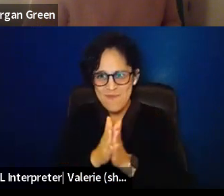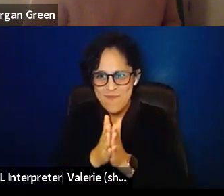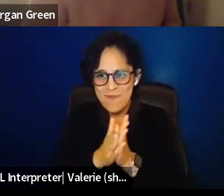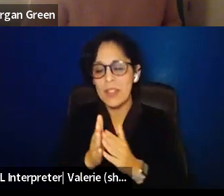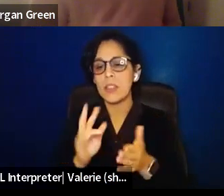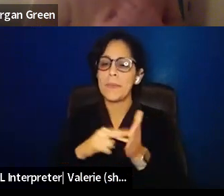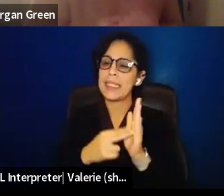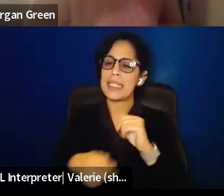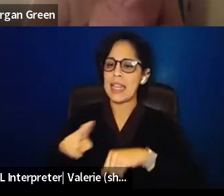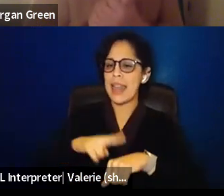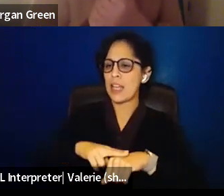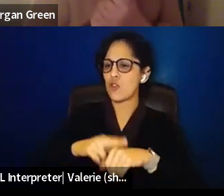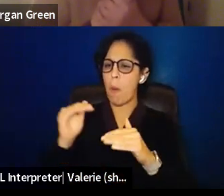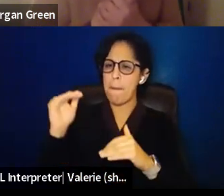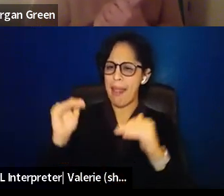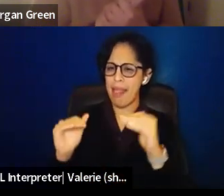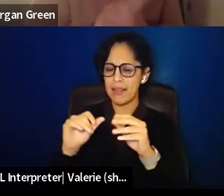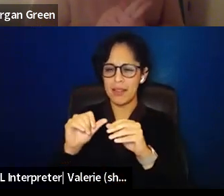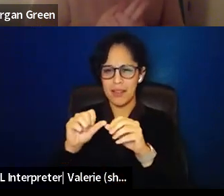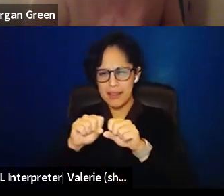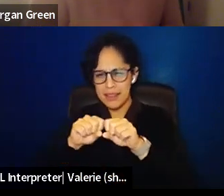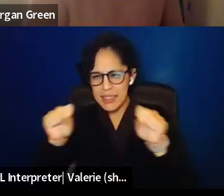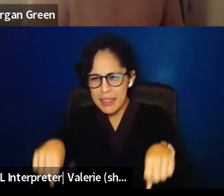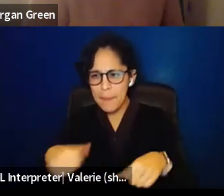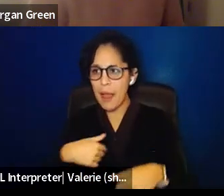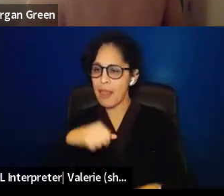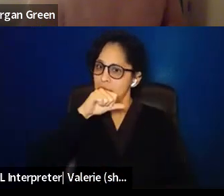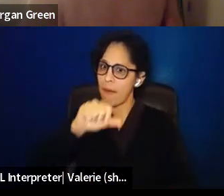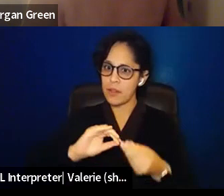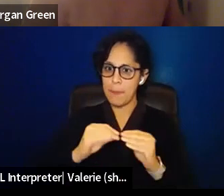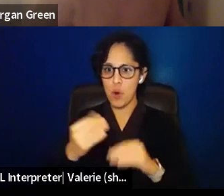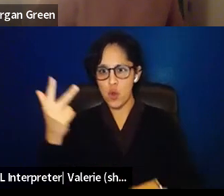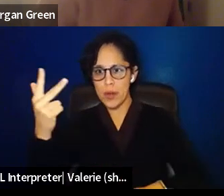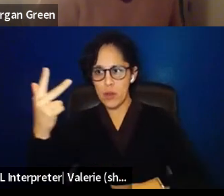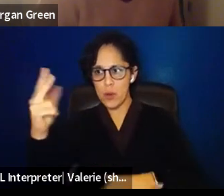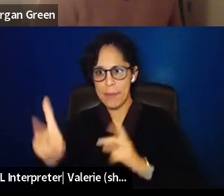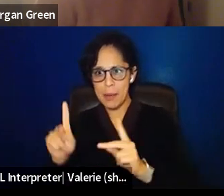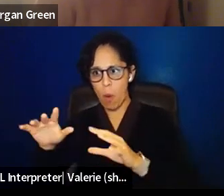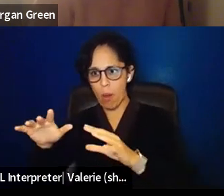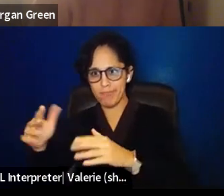more, like I love the number three, but I think just more than one,